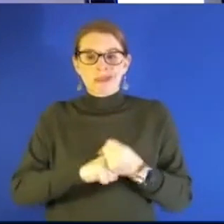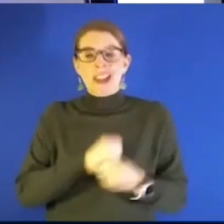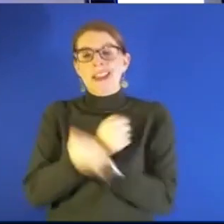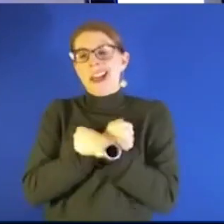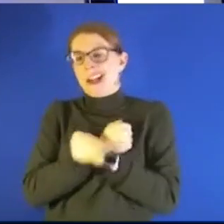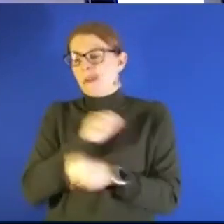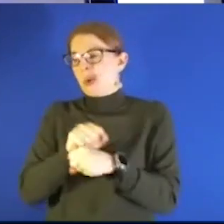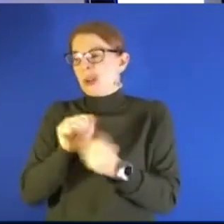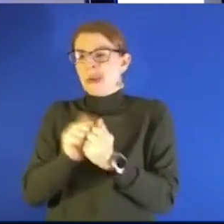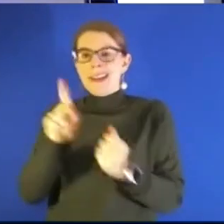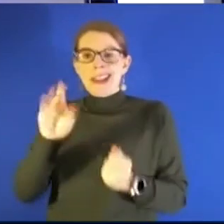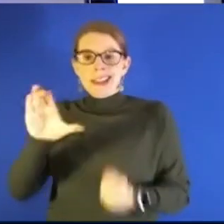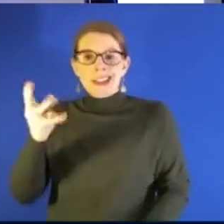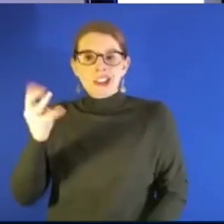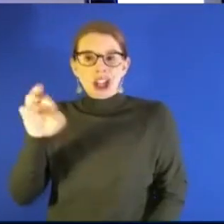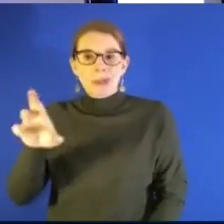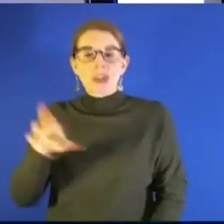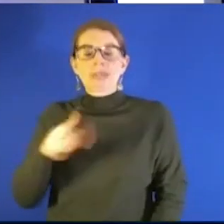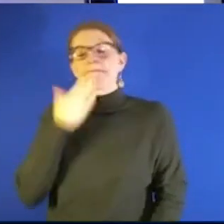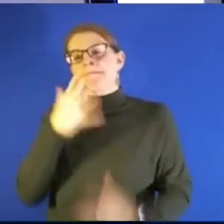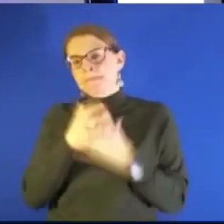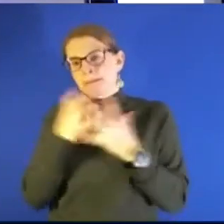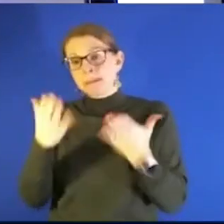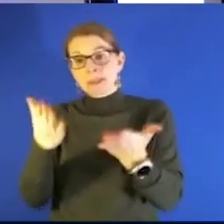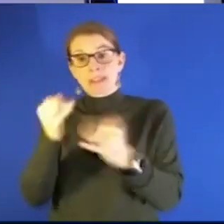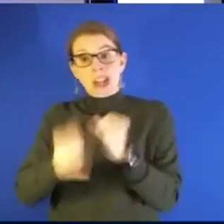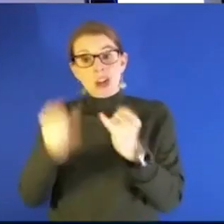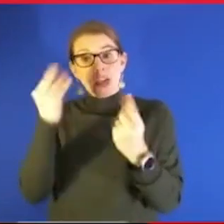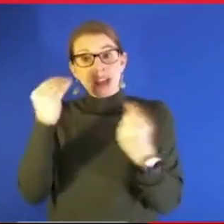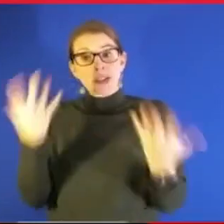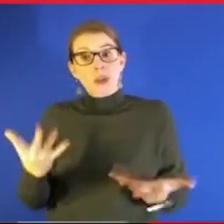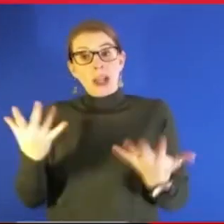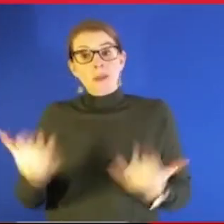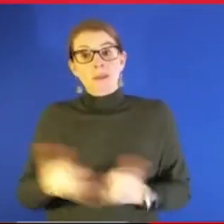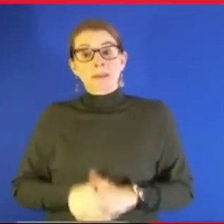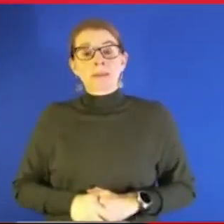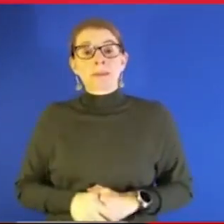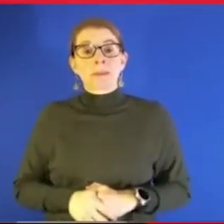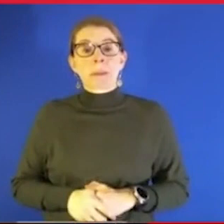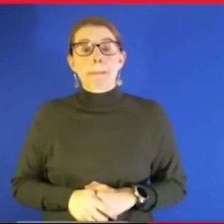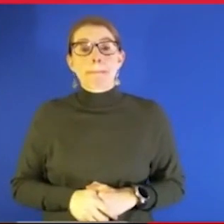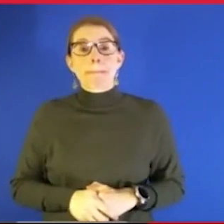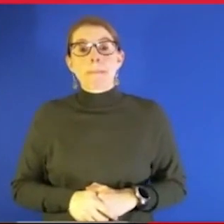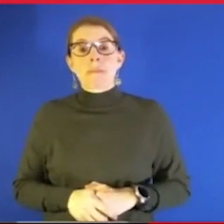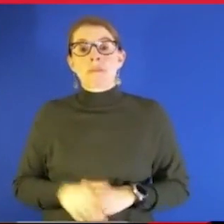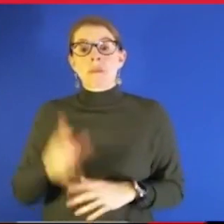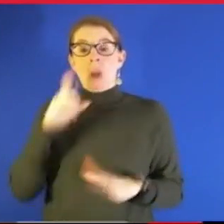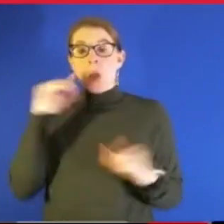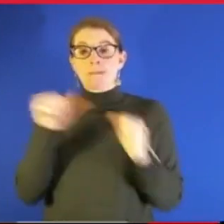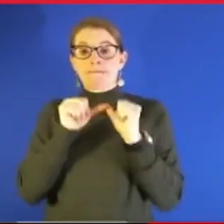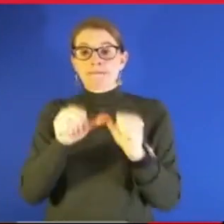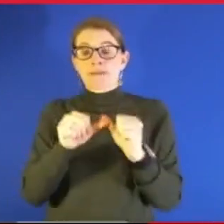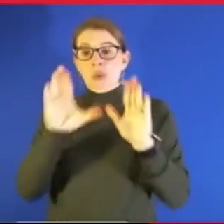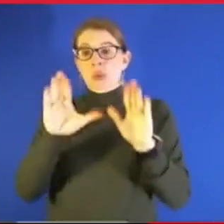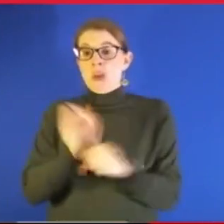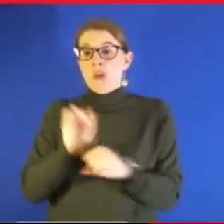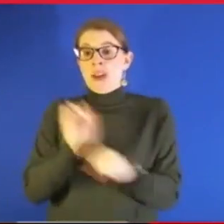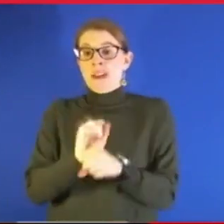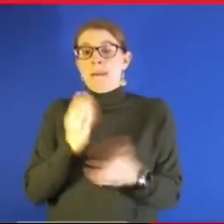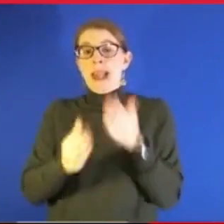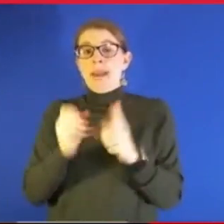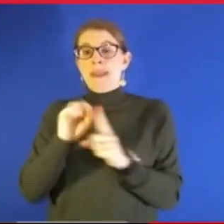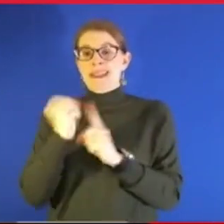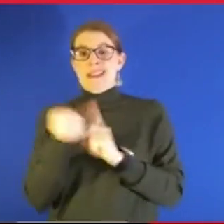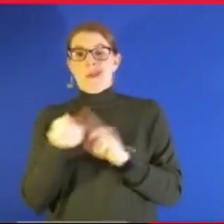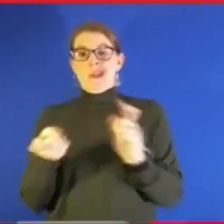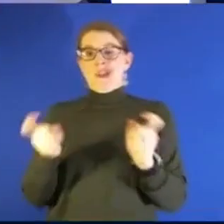So thank you so much. Final thoughts today. Thank you. I hope we can continue to do great work with you, maybe under better circumstances over